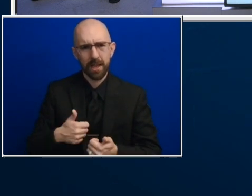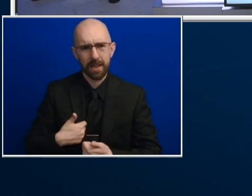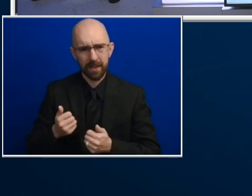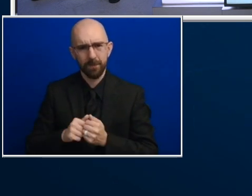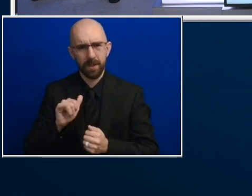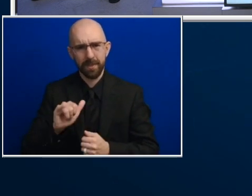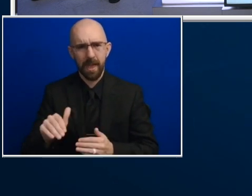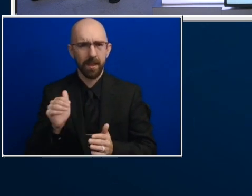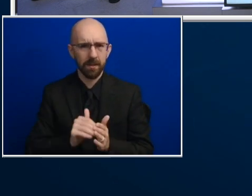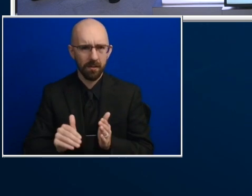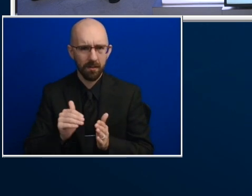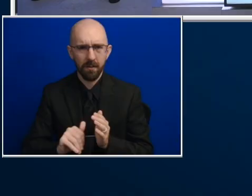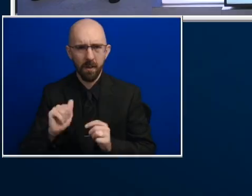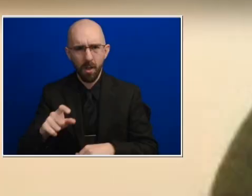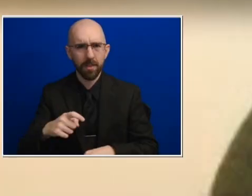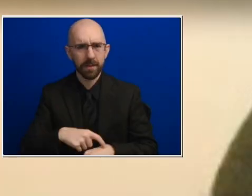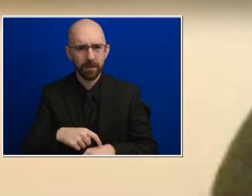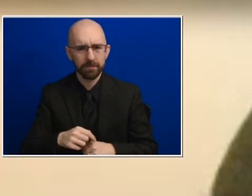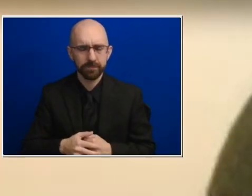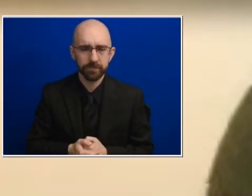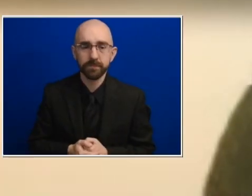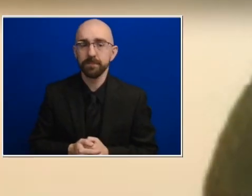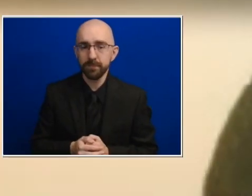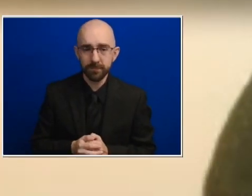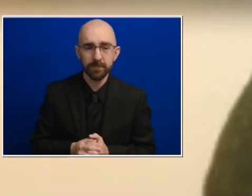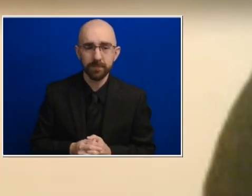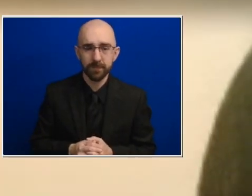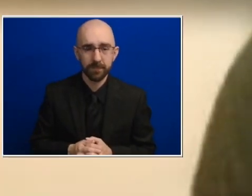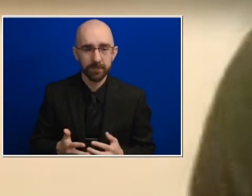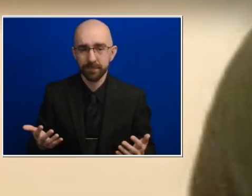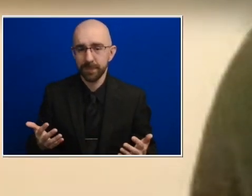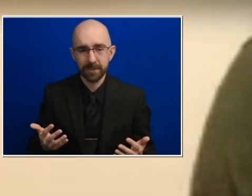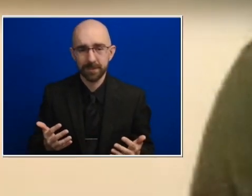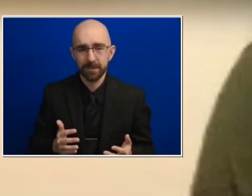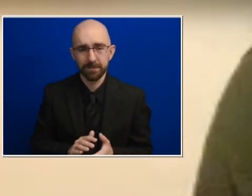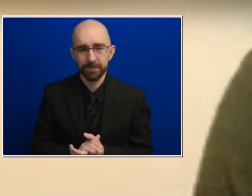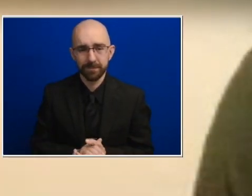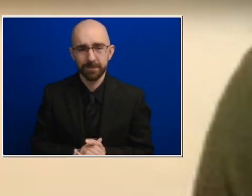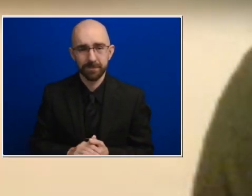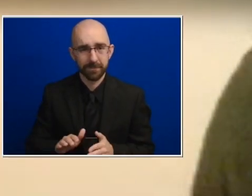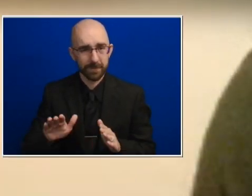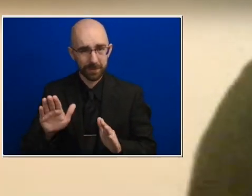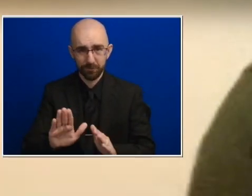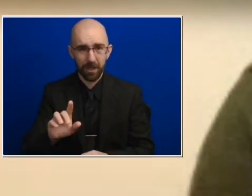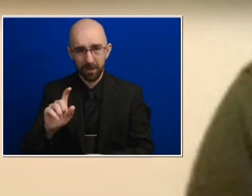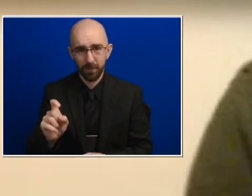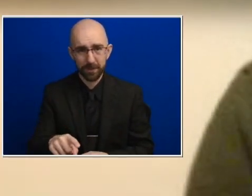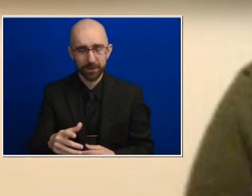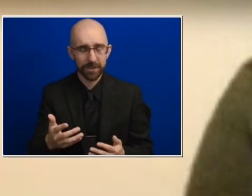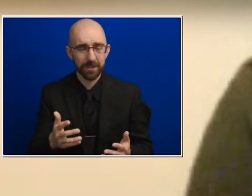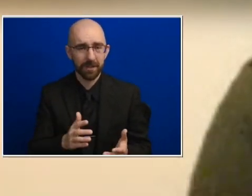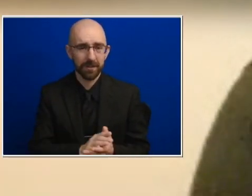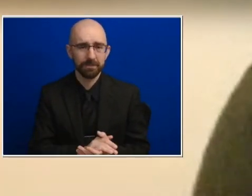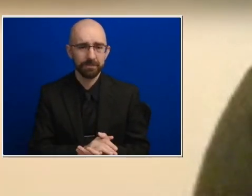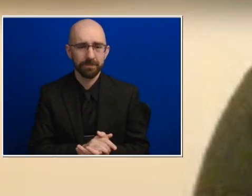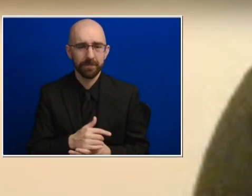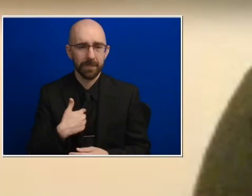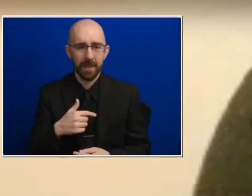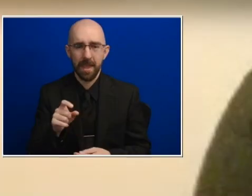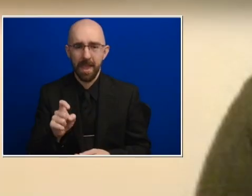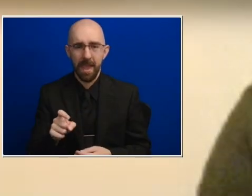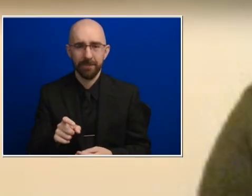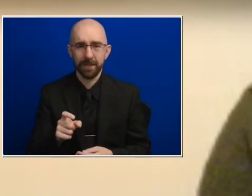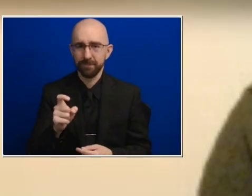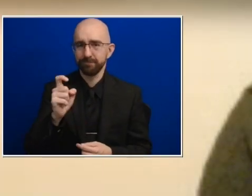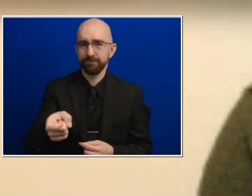time? Yeah, it's a great question. I have to kind of credit